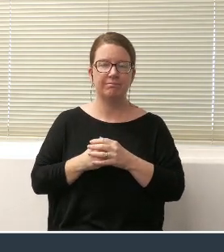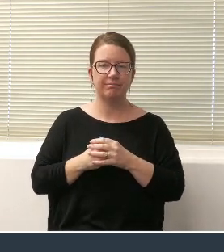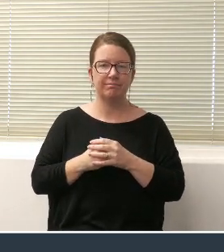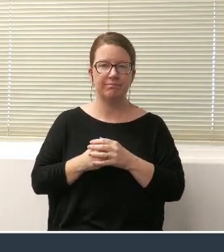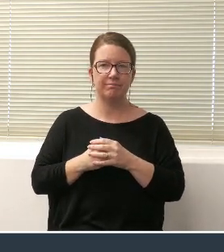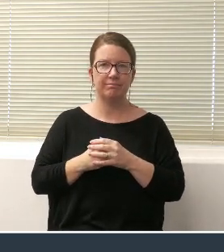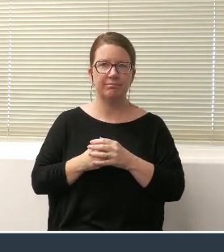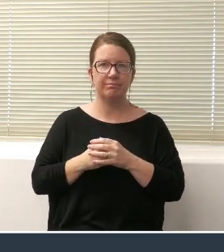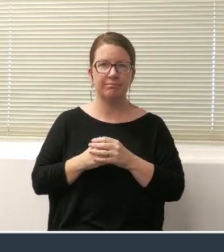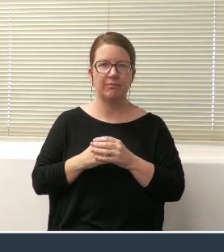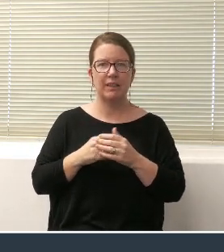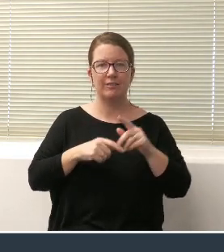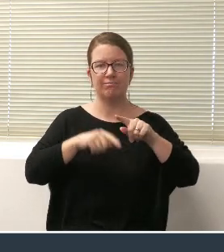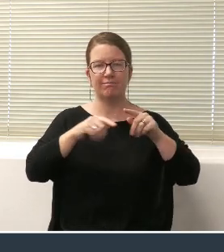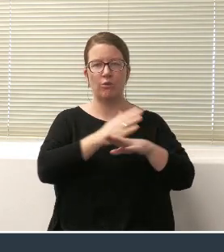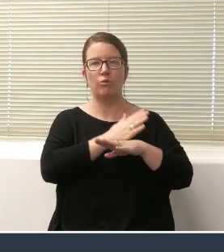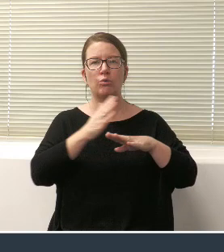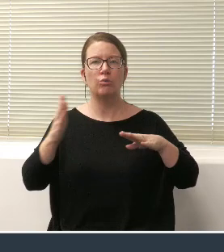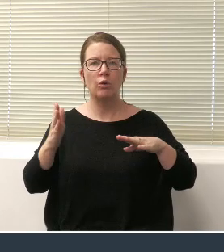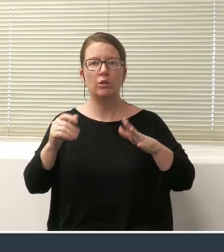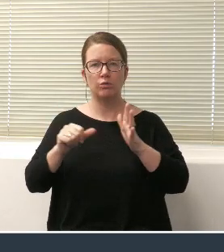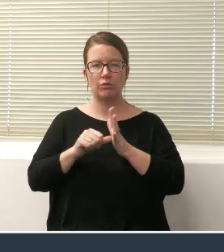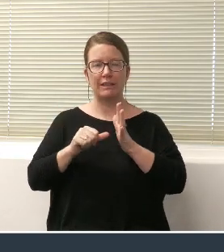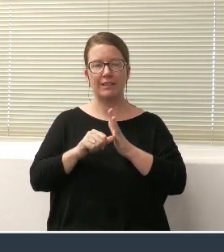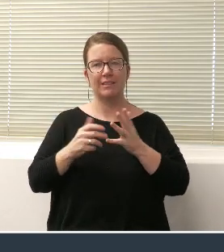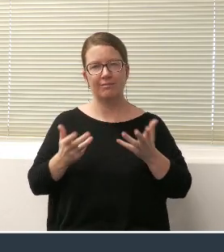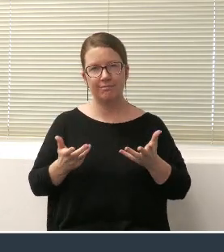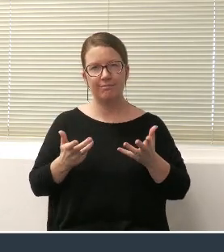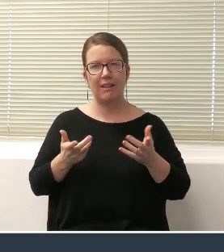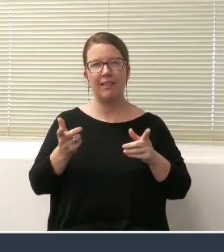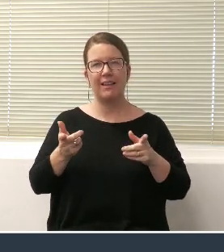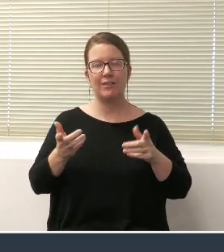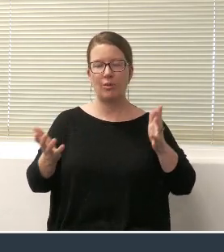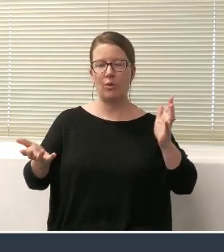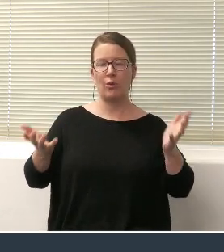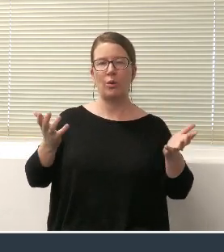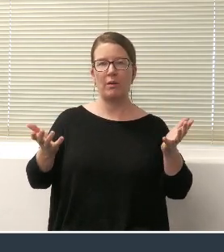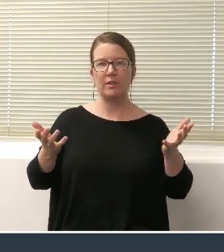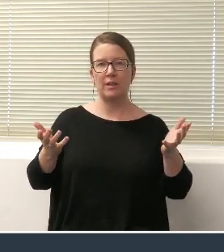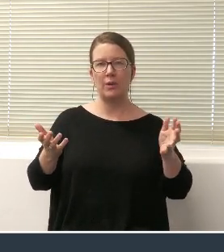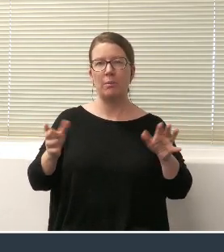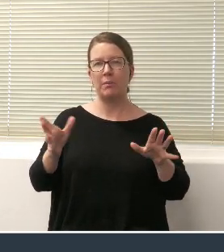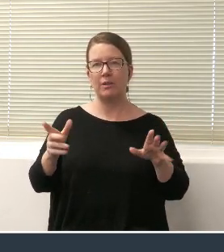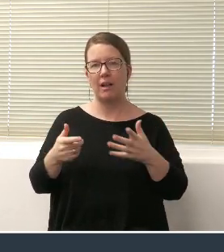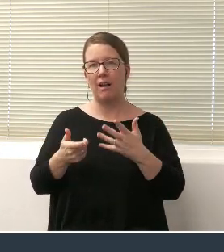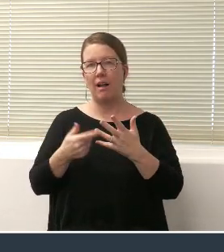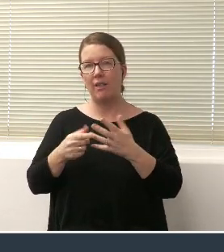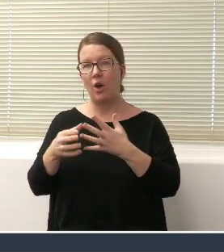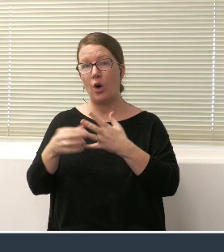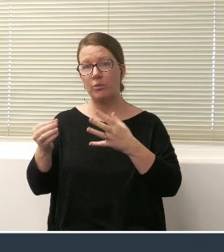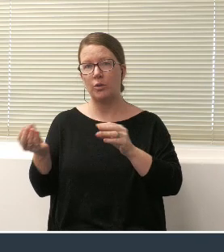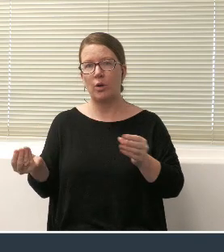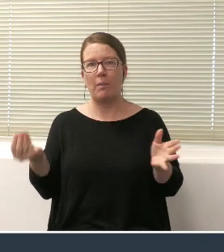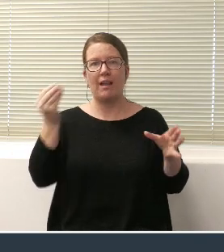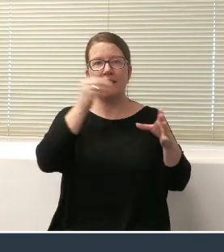the rating base, I suppose. And I suppose that's the comparative to putting it back on the general rate, which is where you